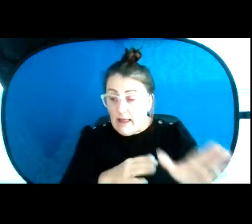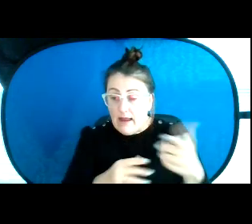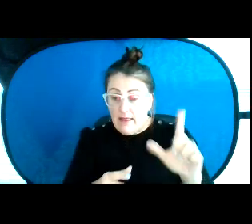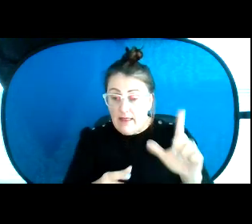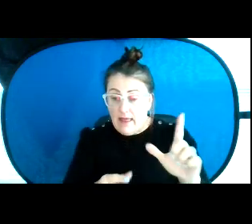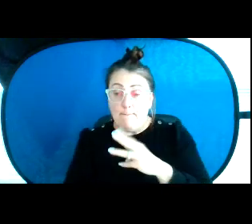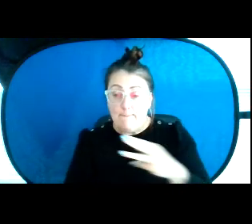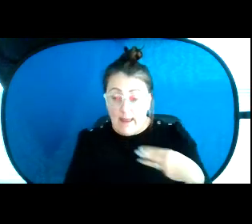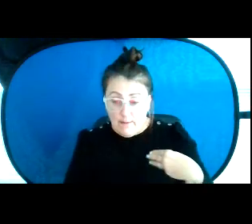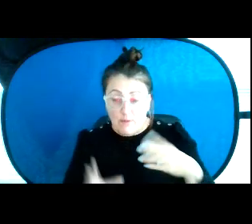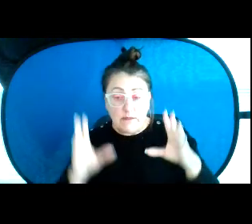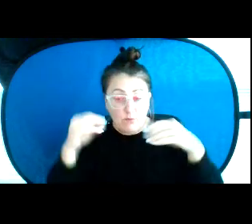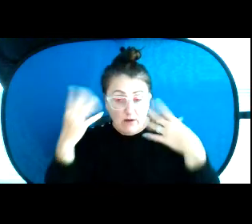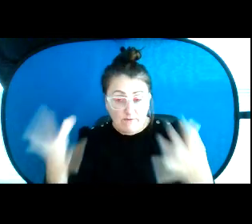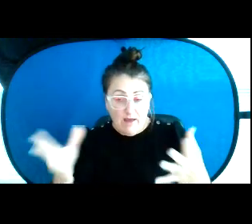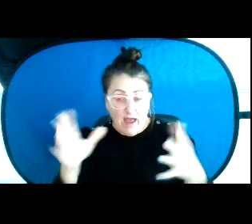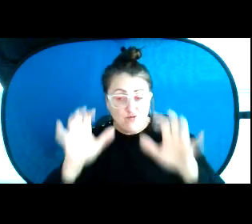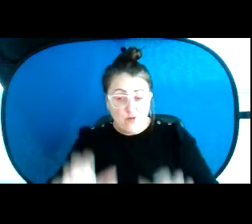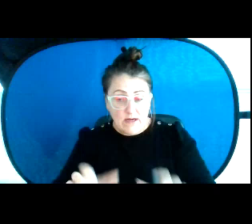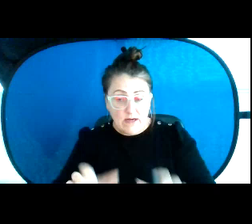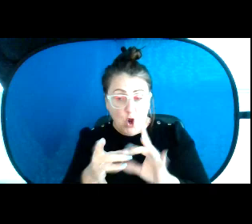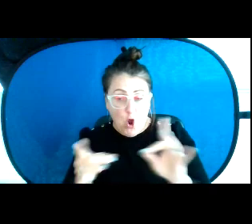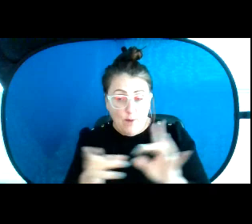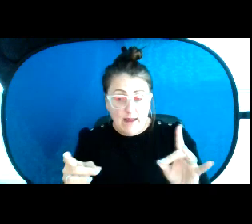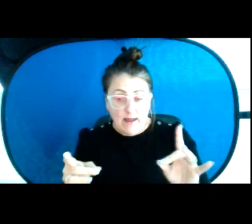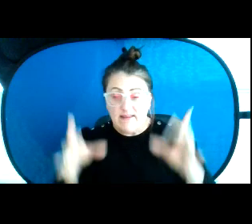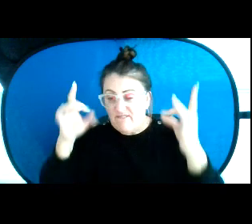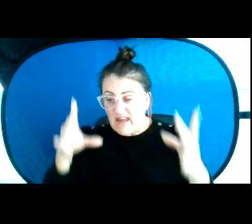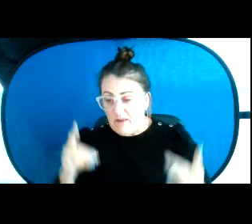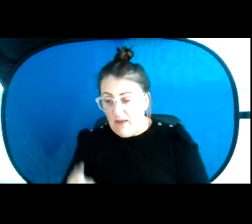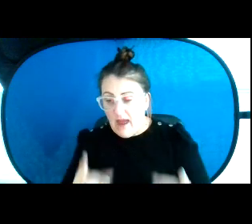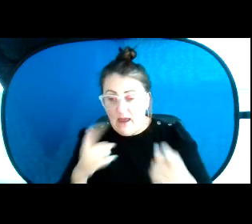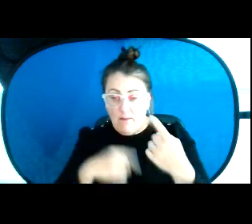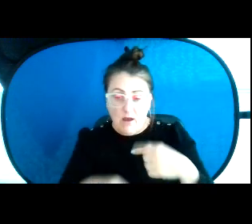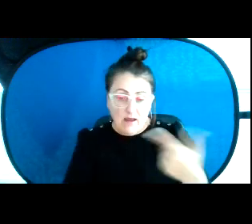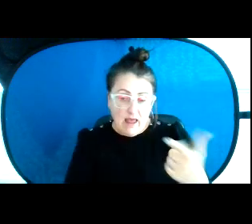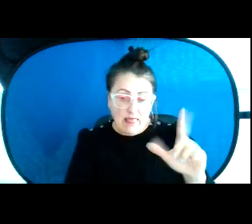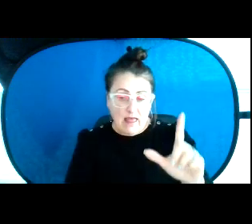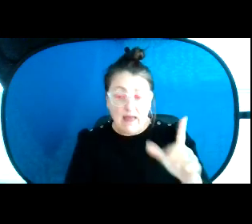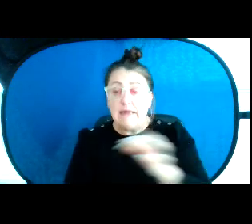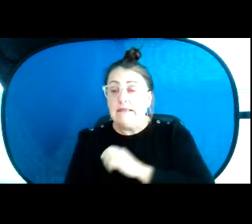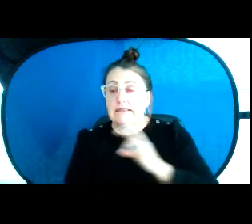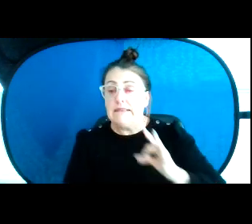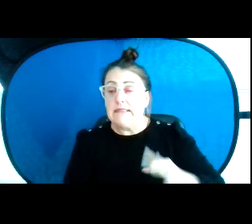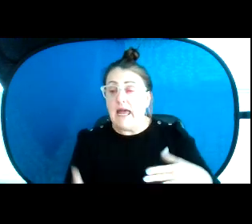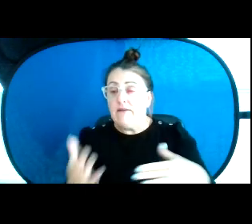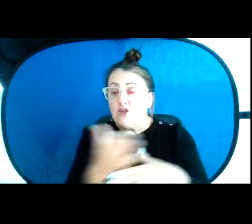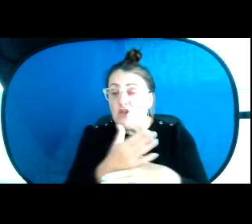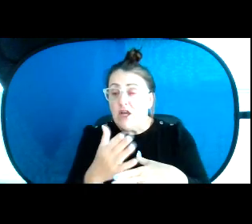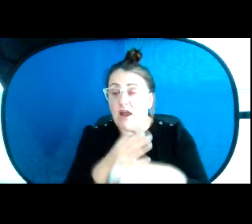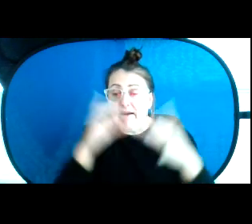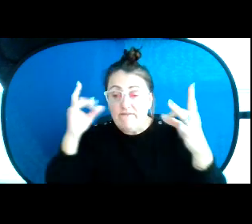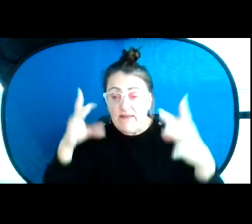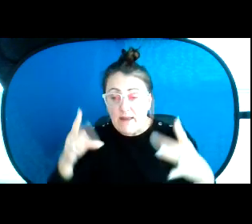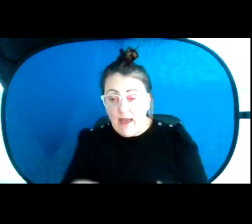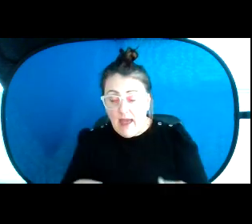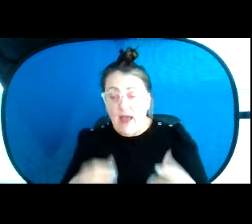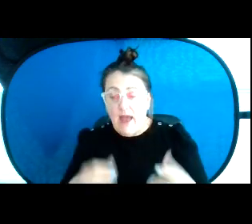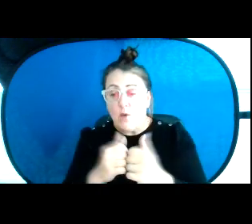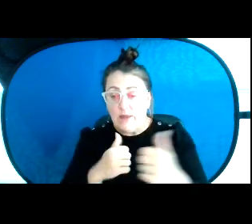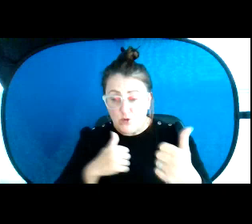were asked to provide written comments with their feedback on the guidelines, and staff shared the feedback received with the